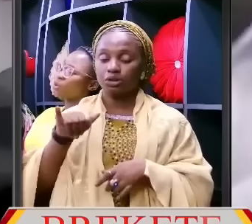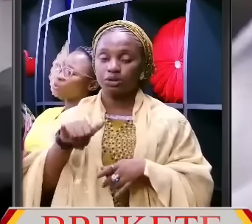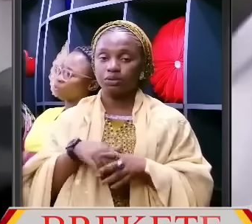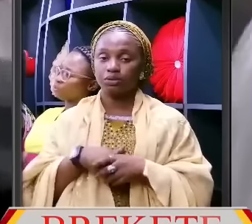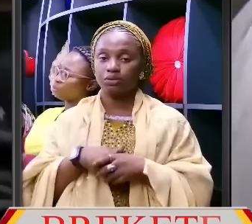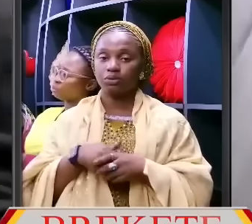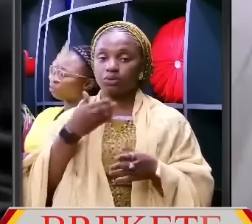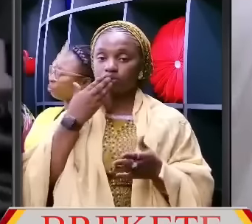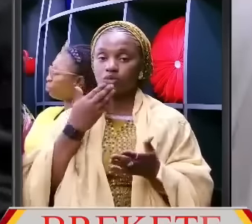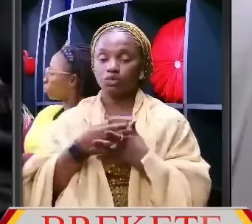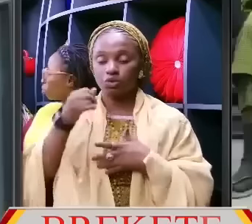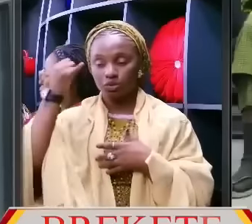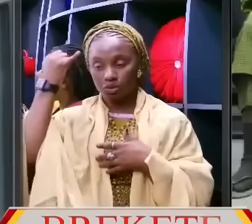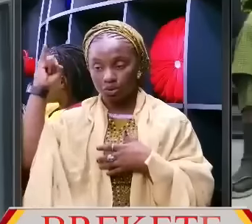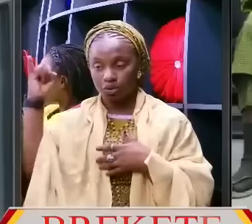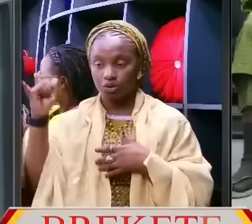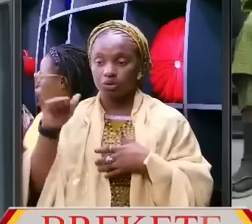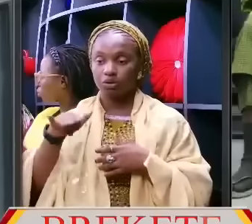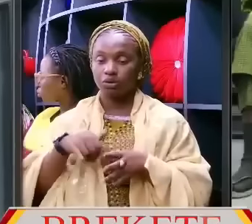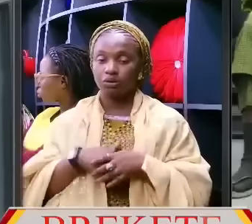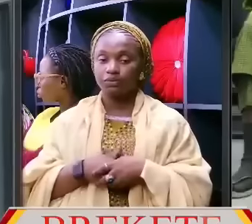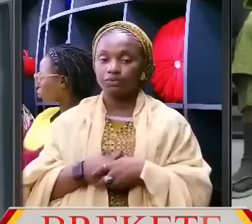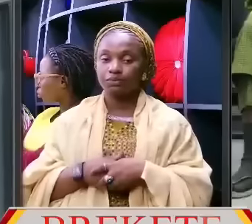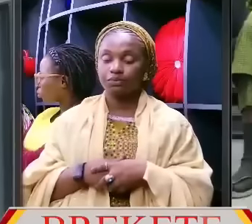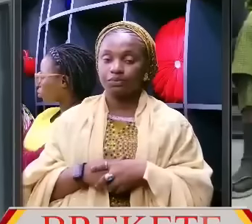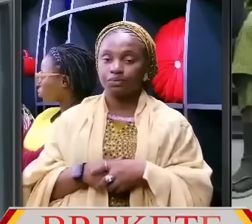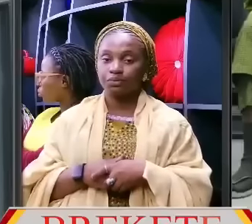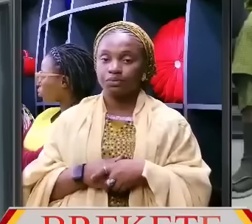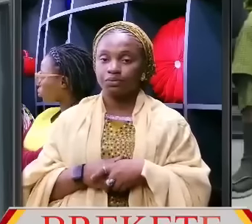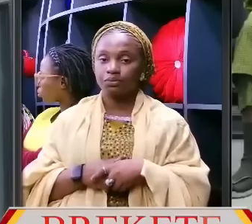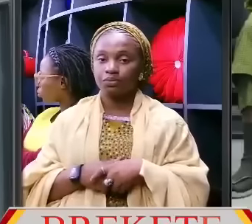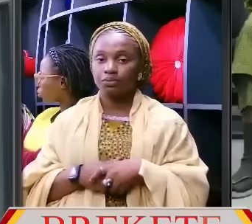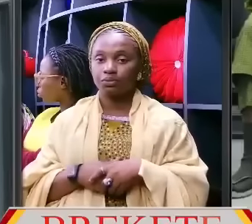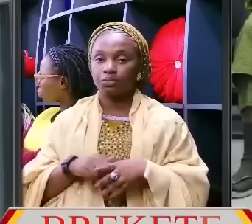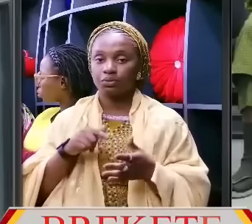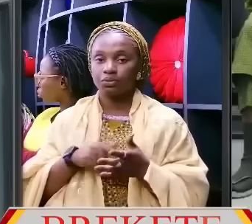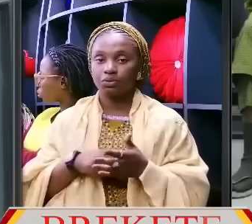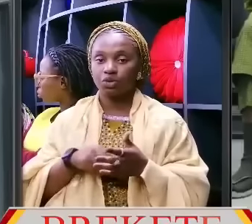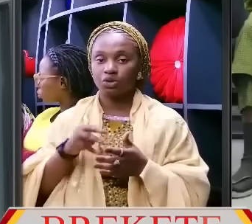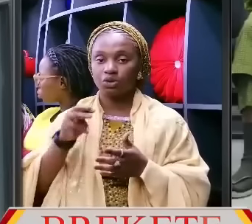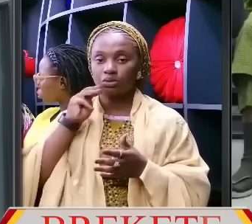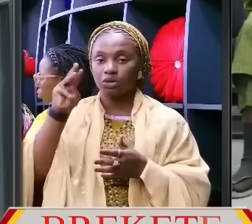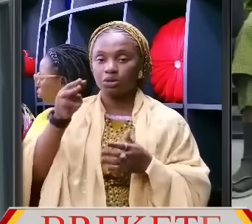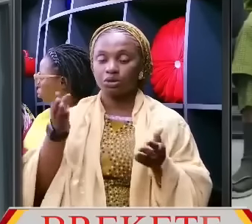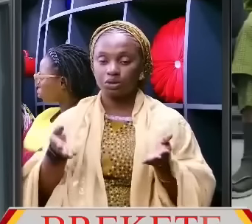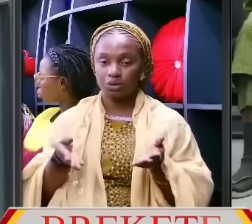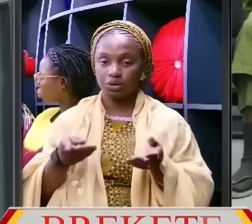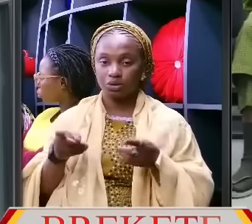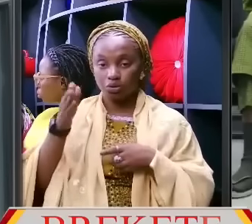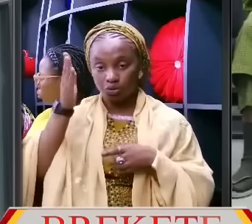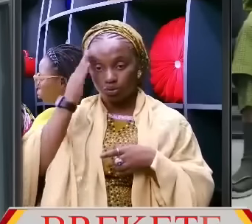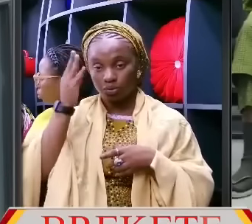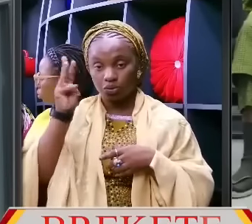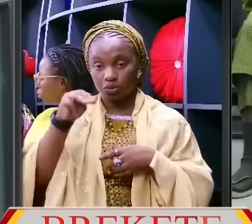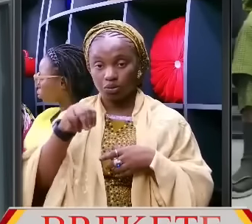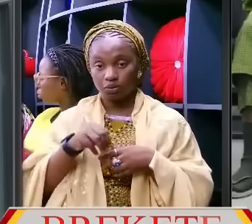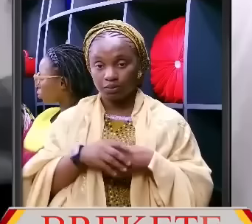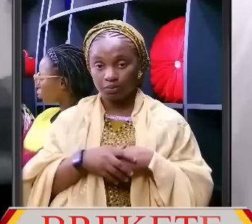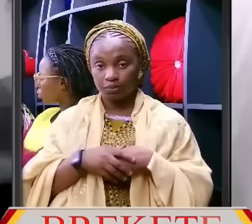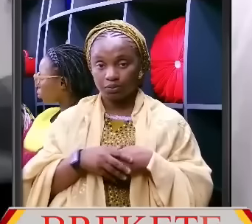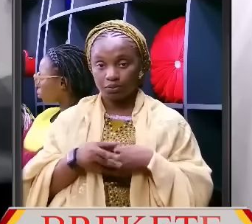Yes, sir. Now your picking I be mama, make you no vex with me, ma. This man here, you recognize him?